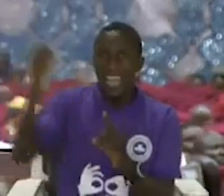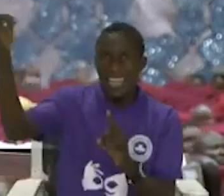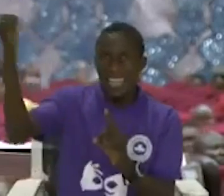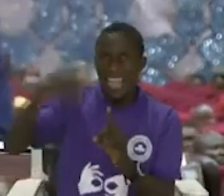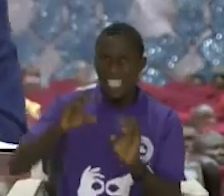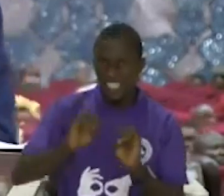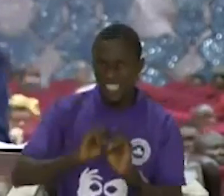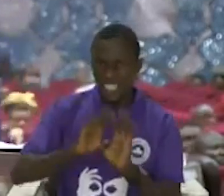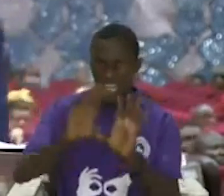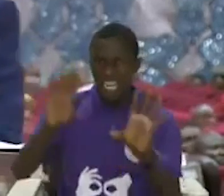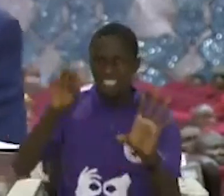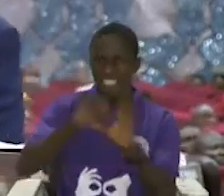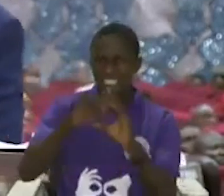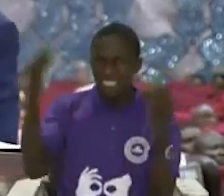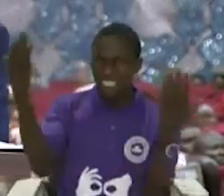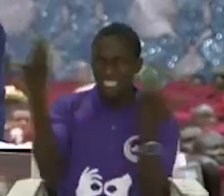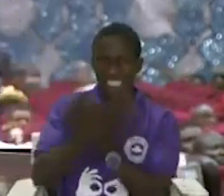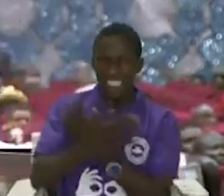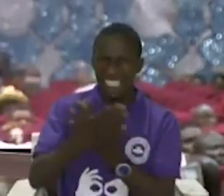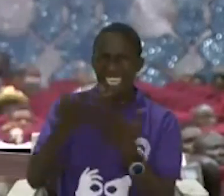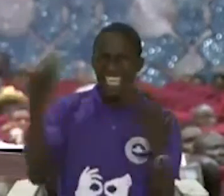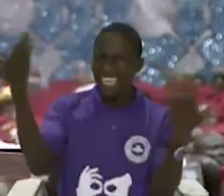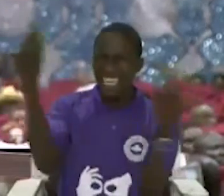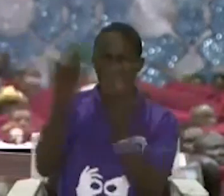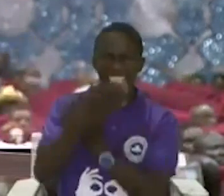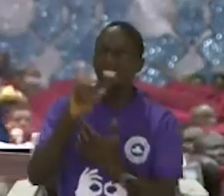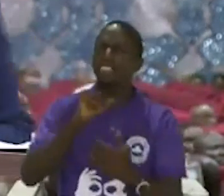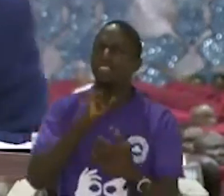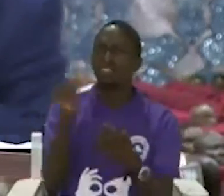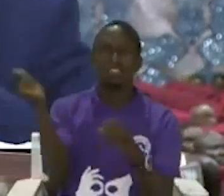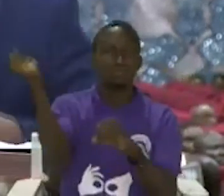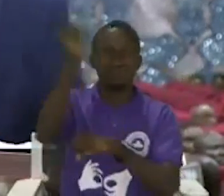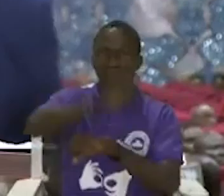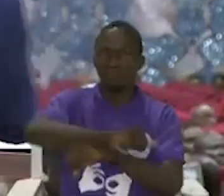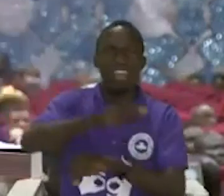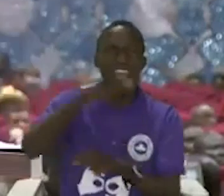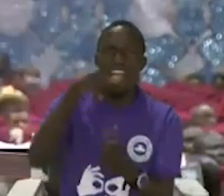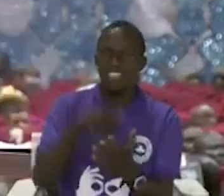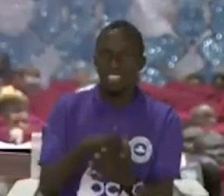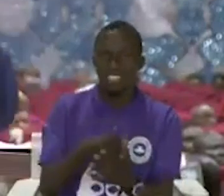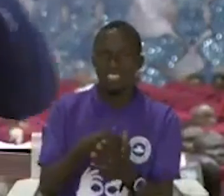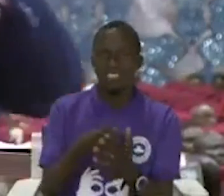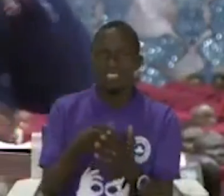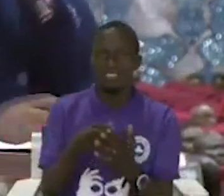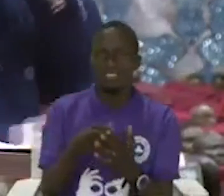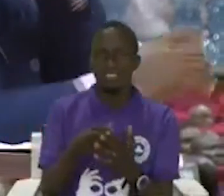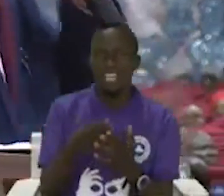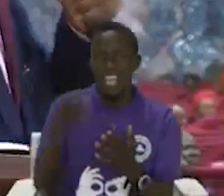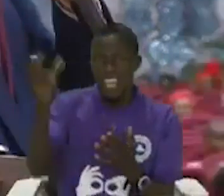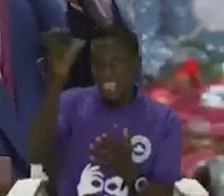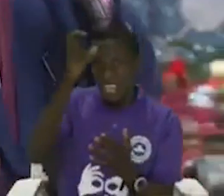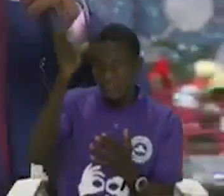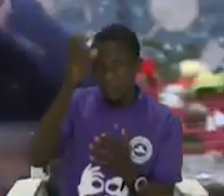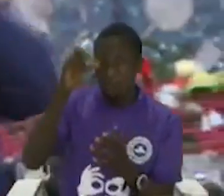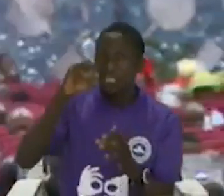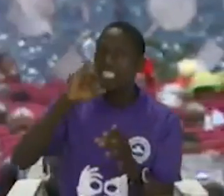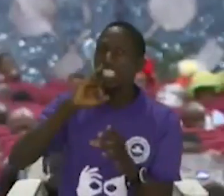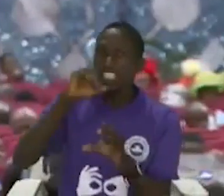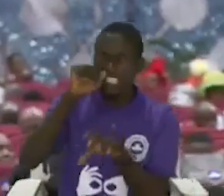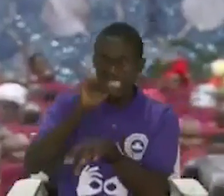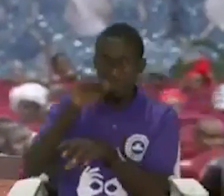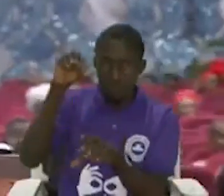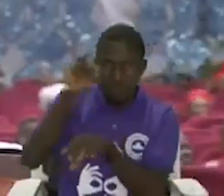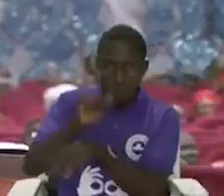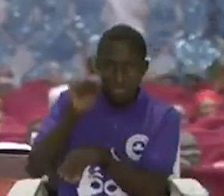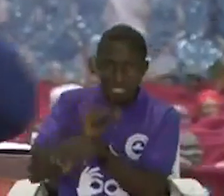in darkness, and darkness did not comprehend it. Kai, the devil is in the business of blinding